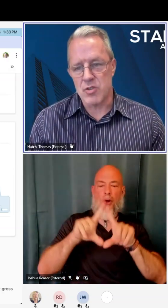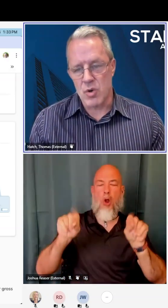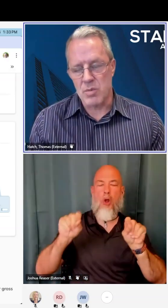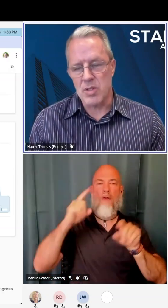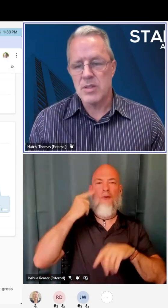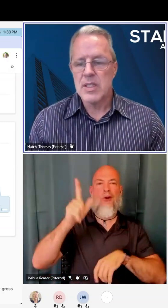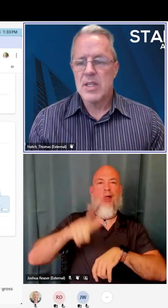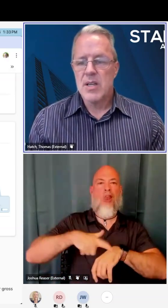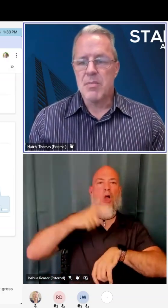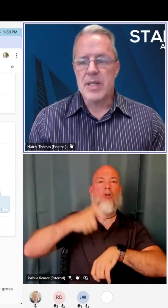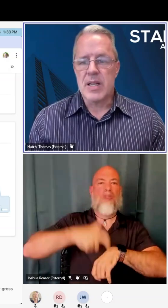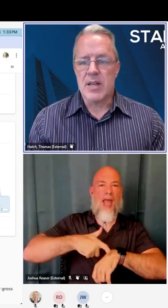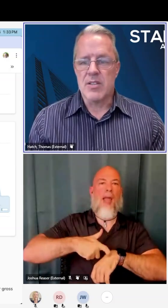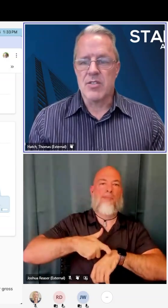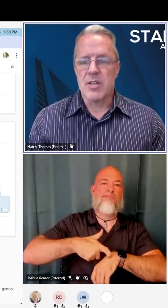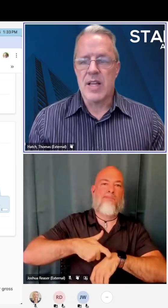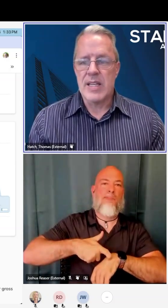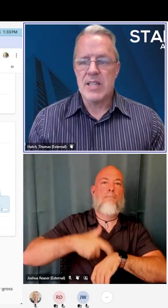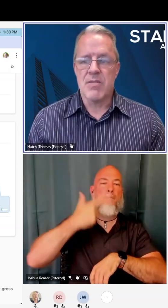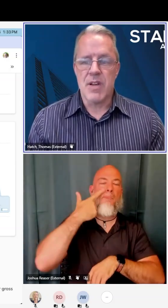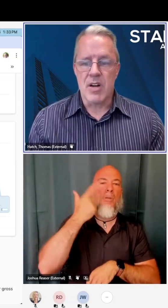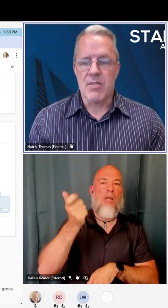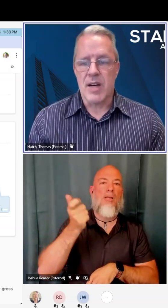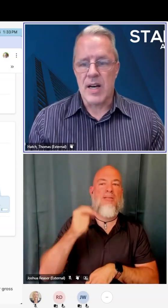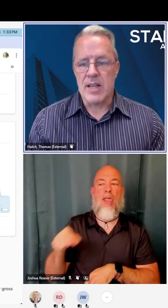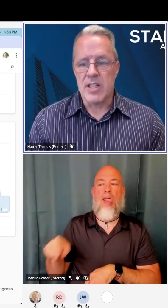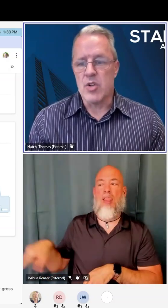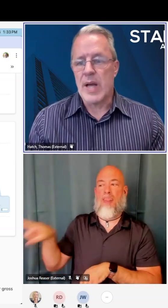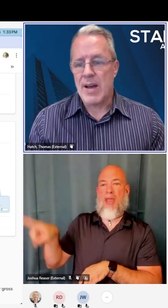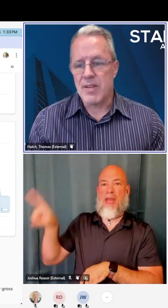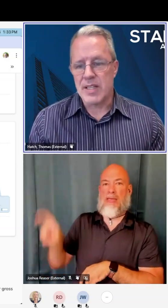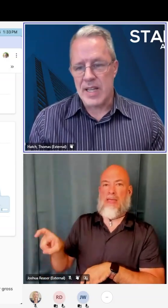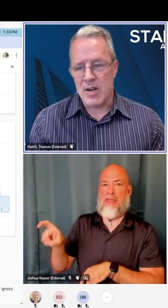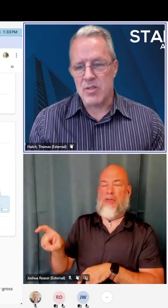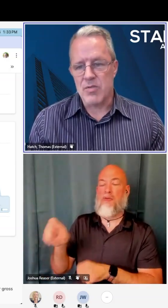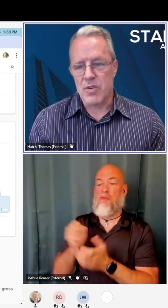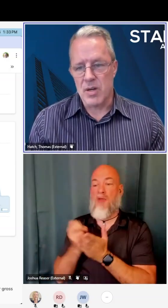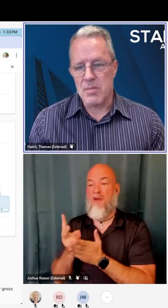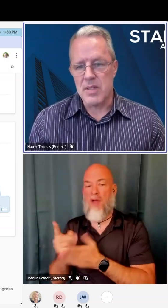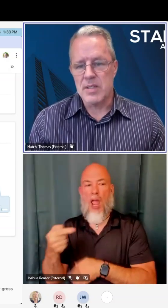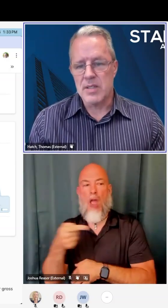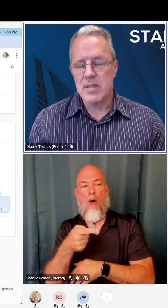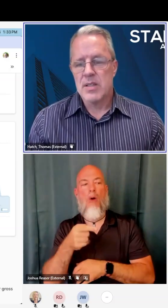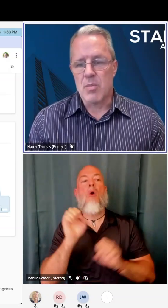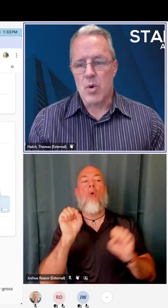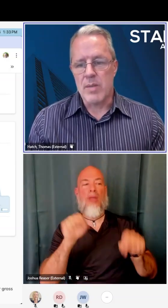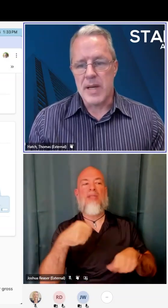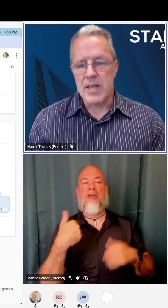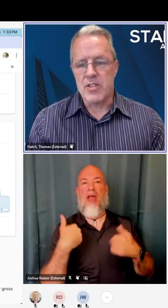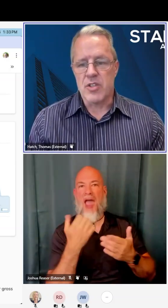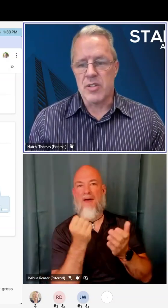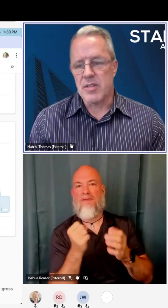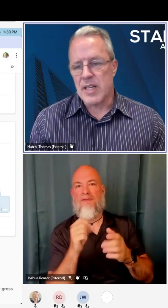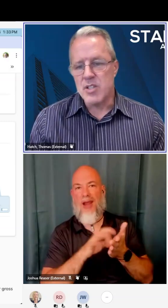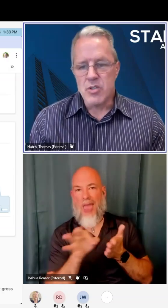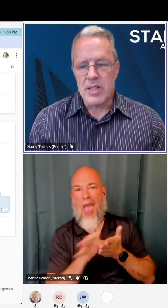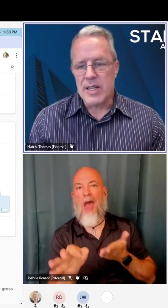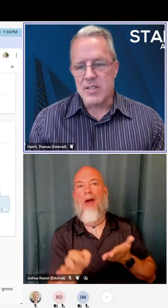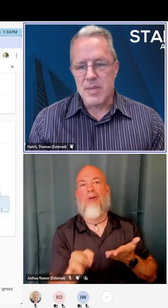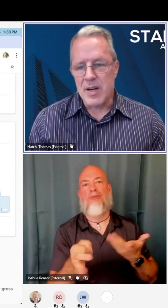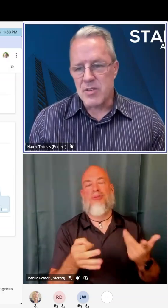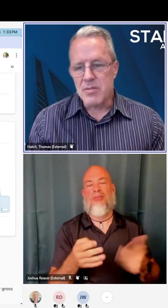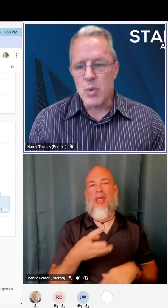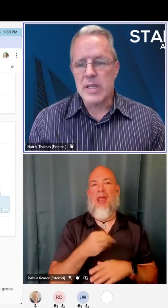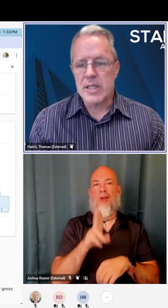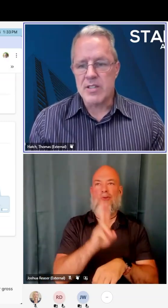time than's normal because they need to verify that you have an account from our program manager, and usually